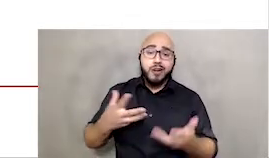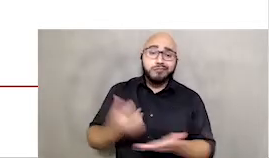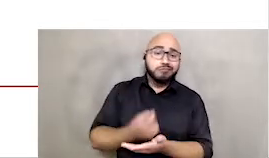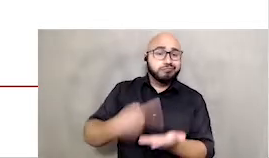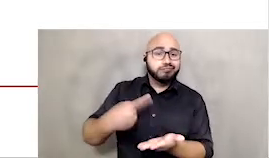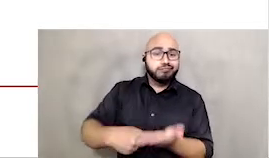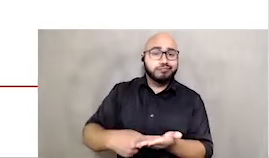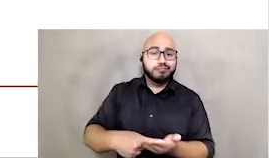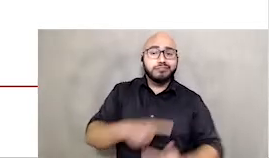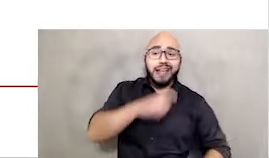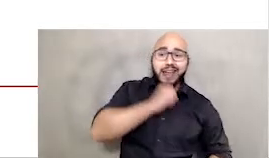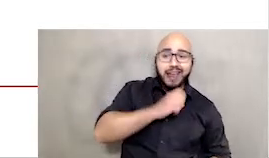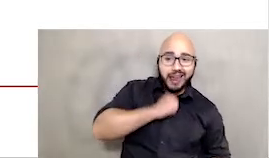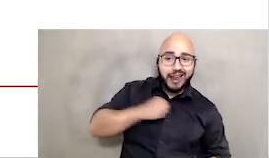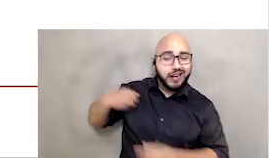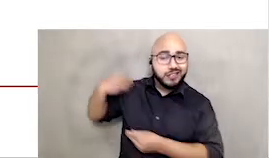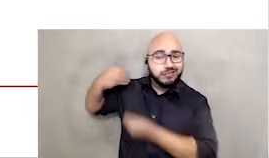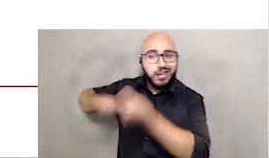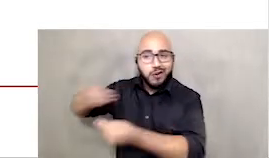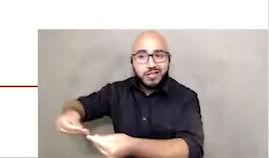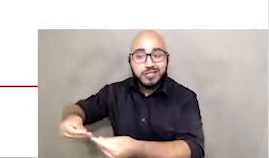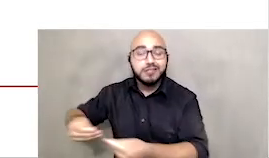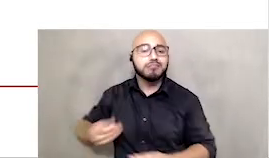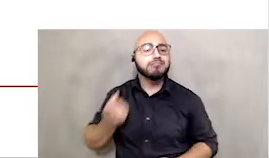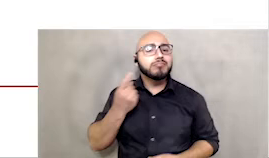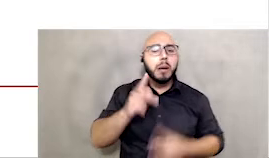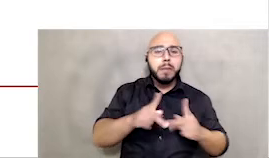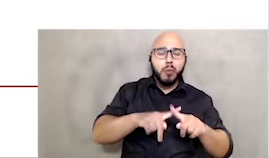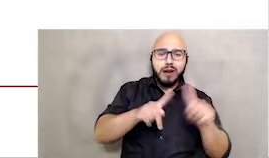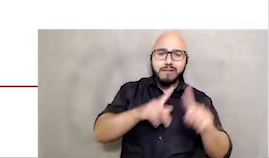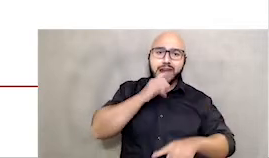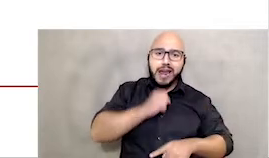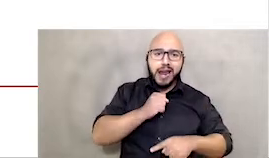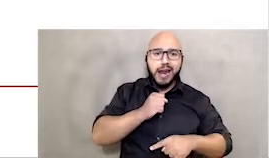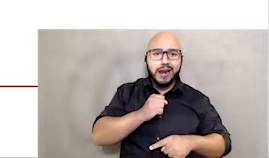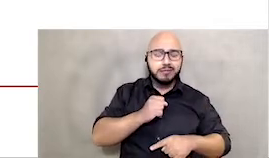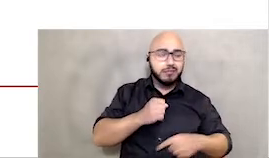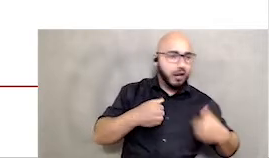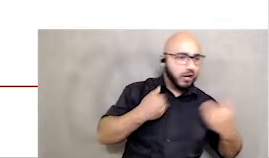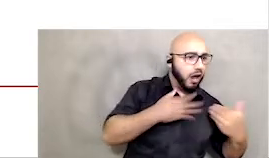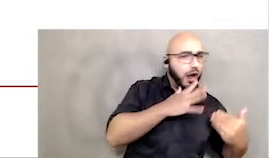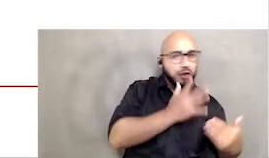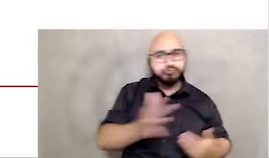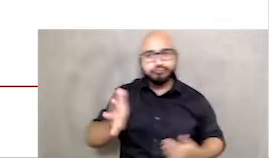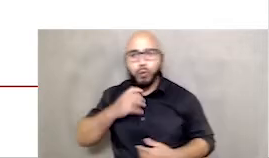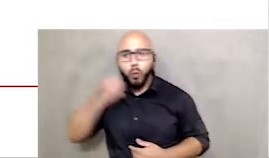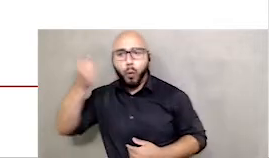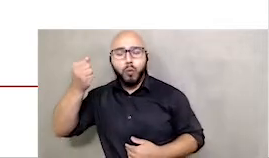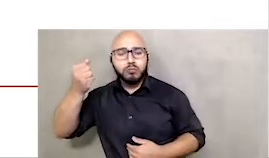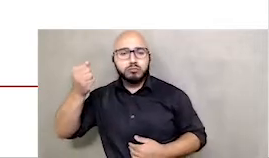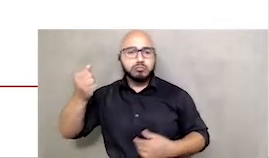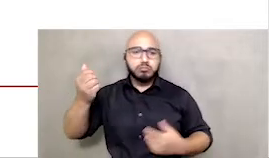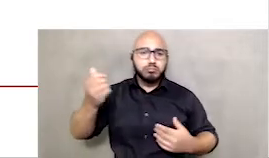and generation and how people of different ages are affected. The younger generation who